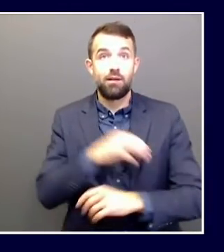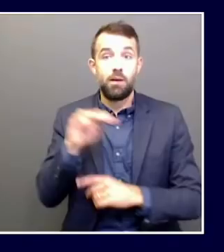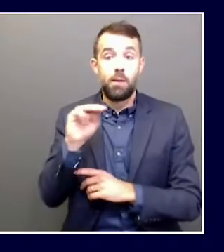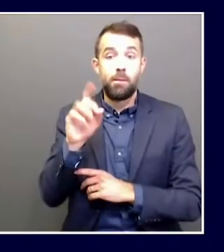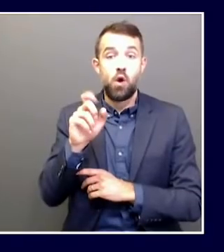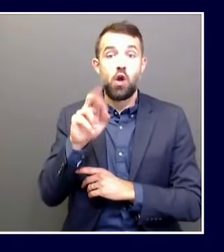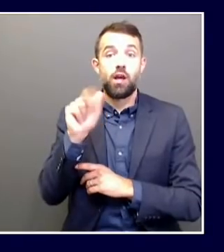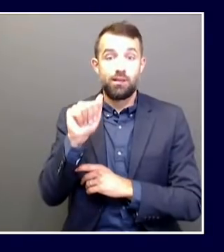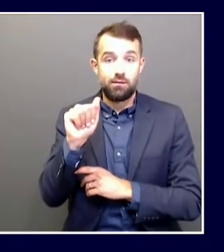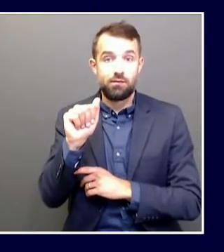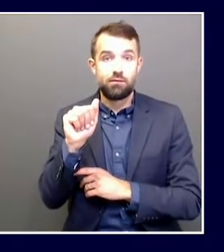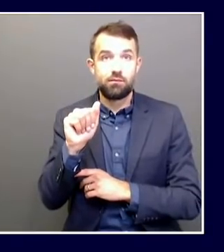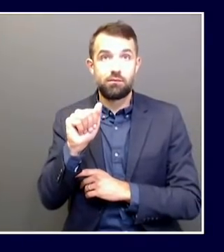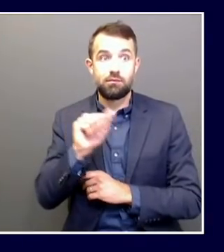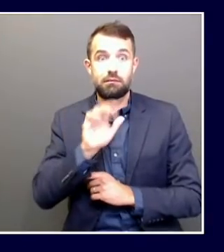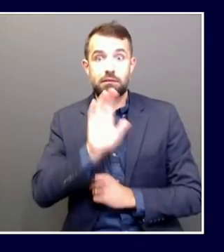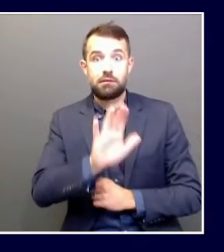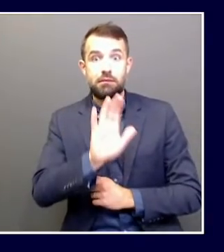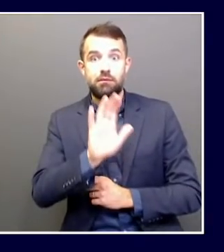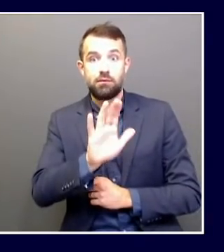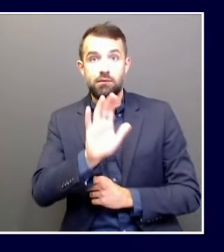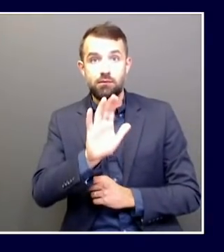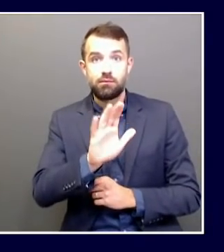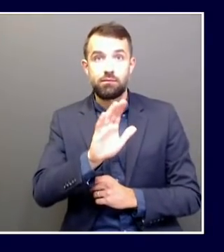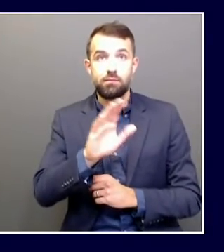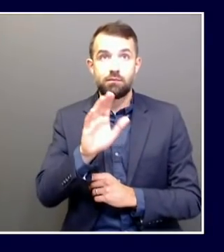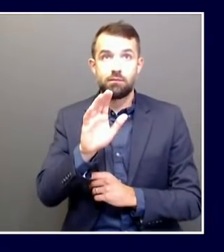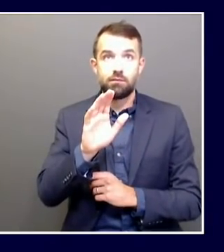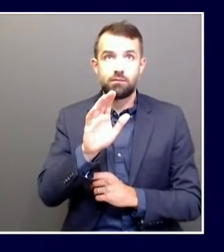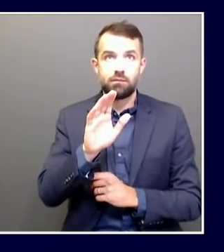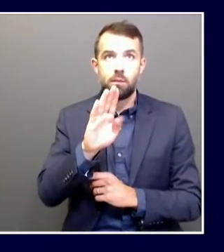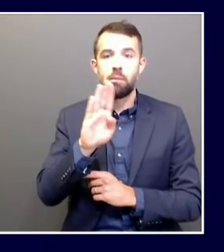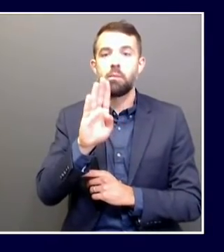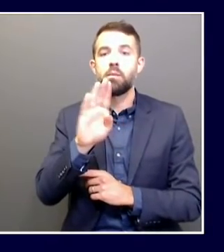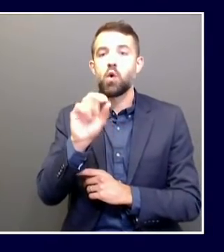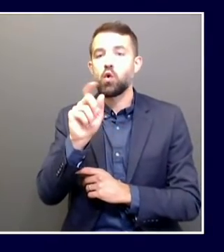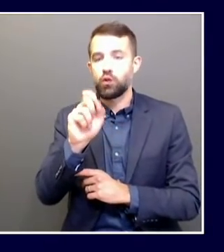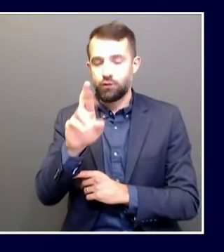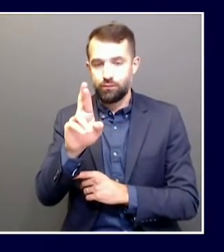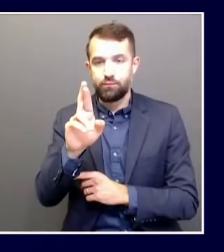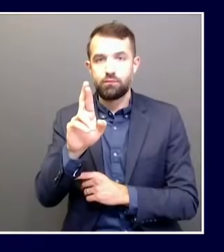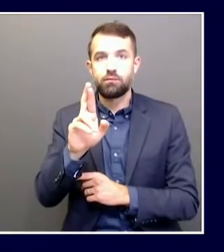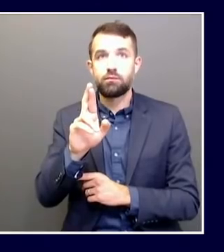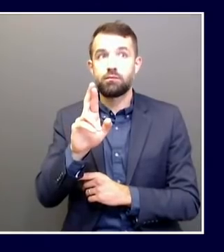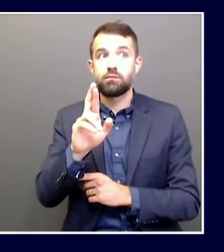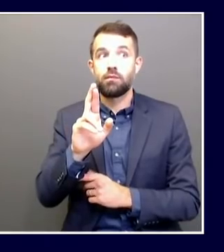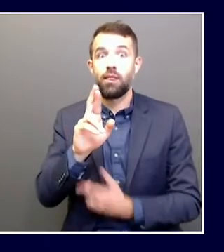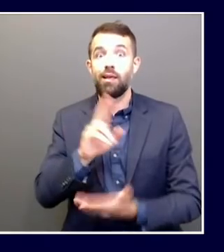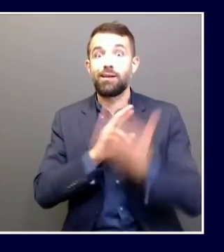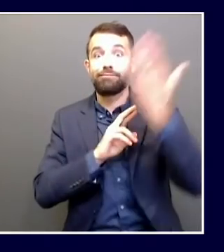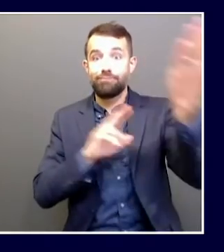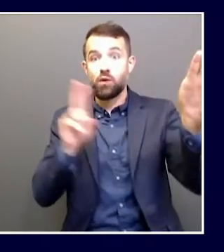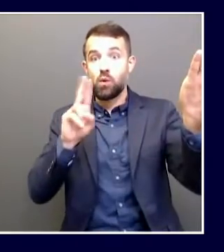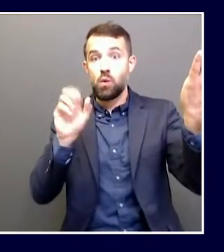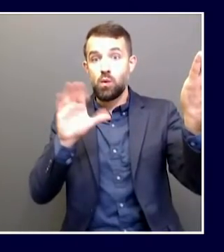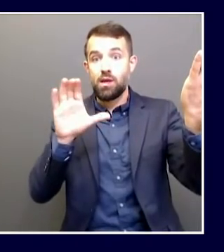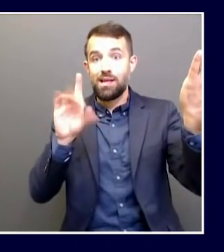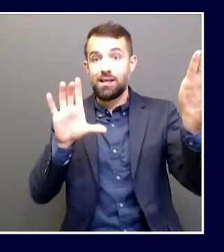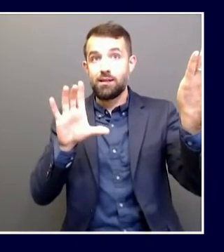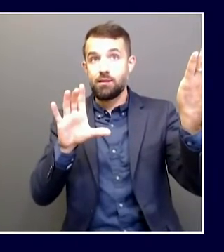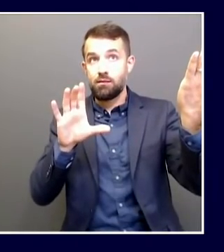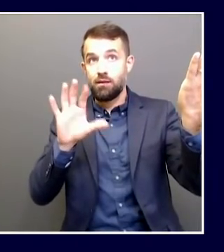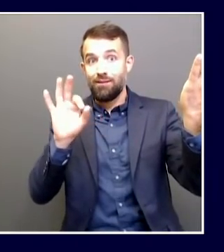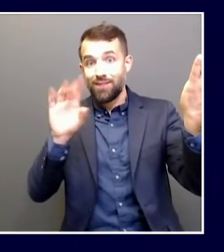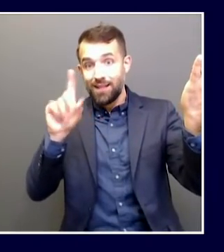FDA. It has been submitted. They're evaluating it, and we'll probably have news on that from the FDA and